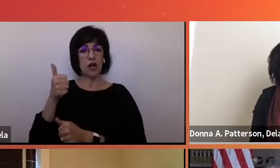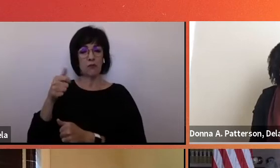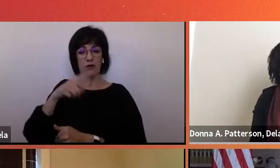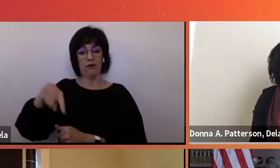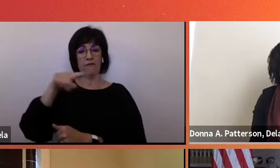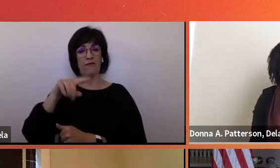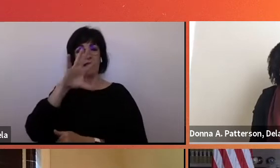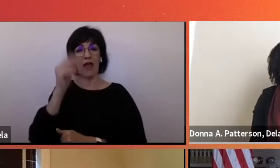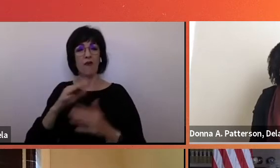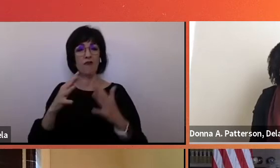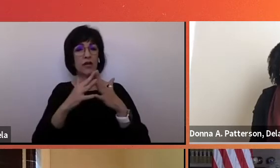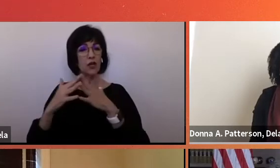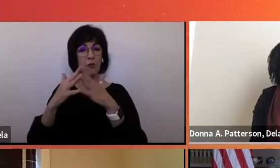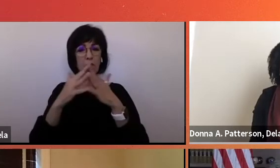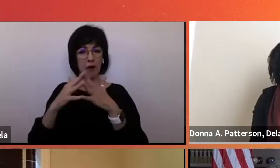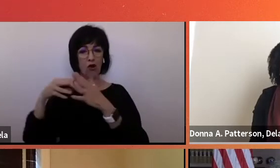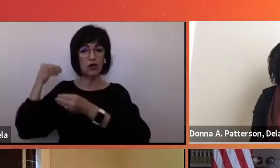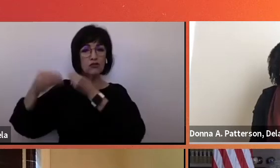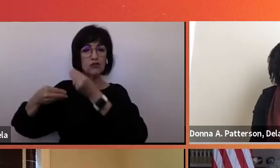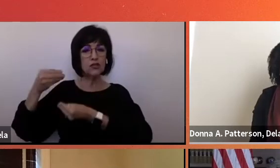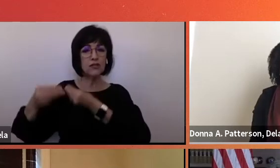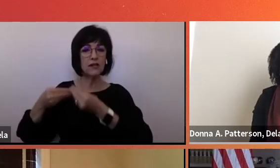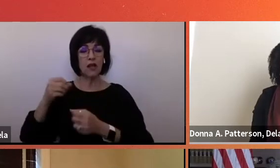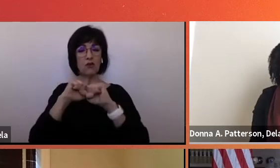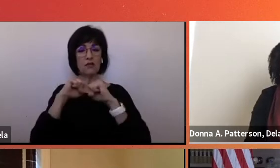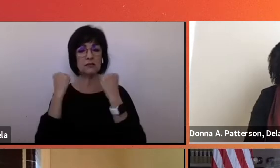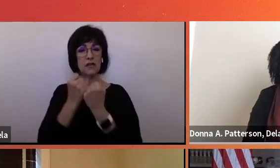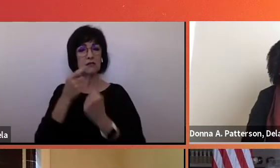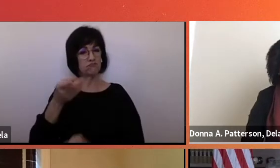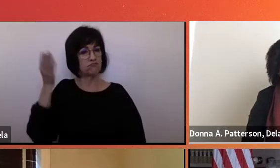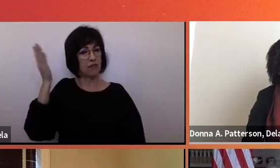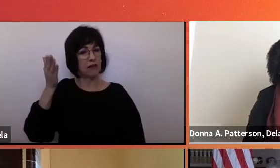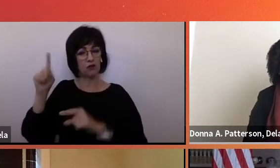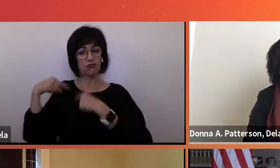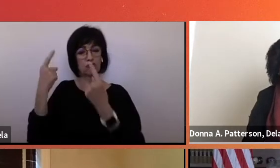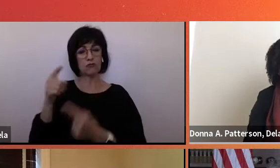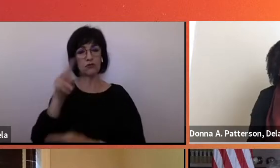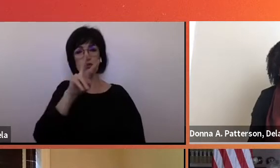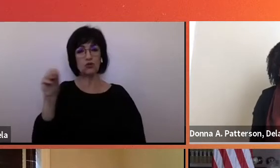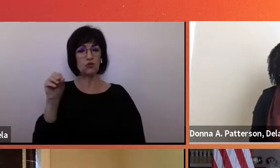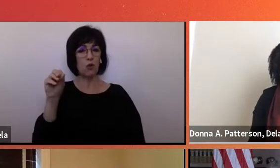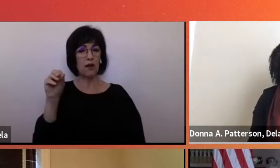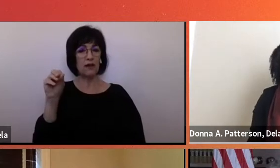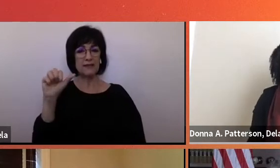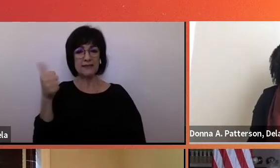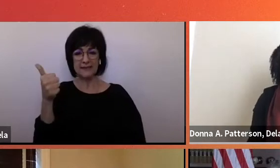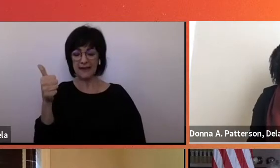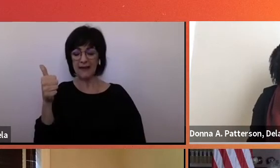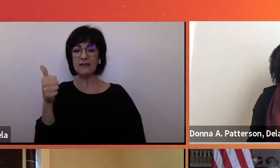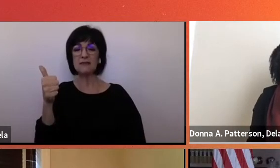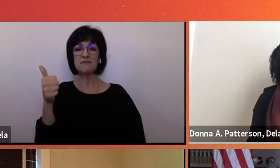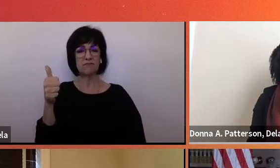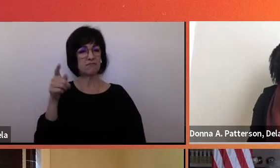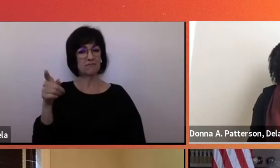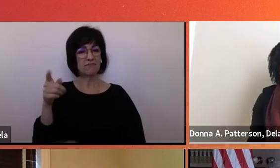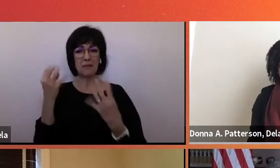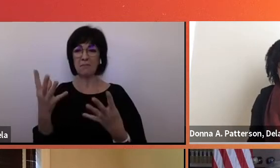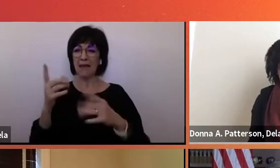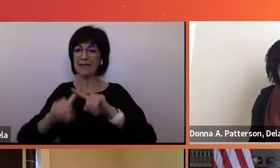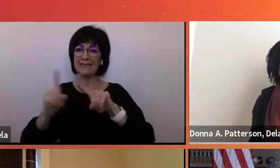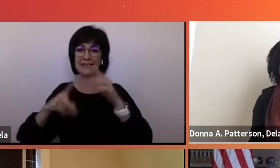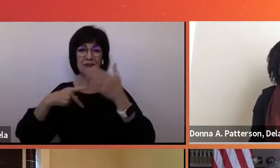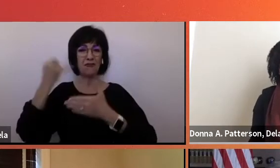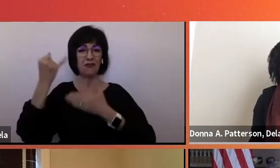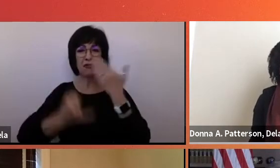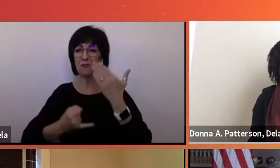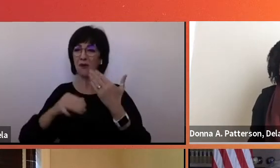on African American history since 2010 and all kinds of different projects. I don't have a list of time enough to go